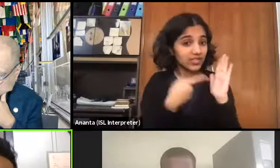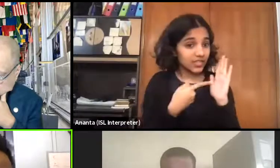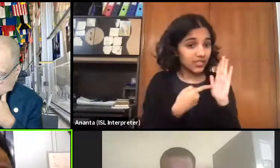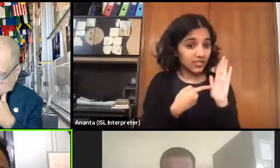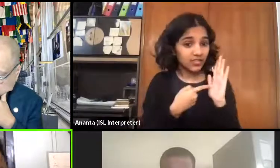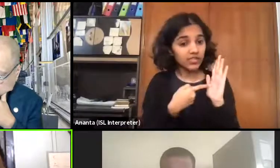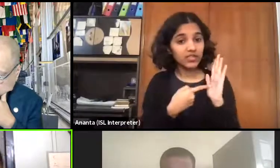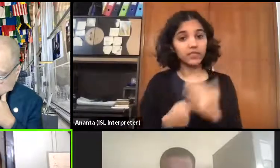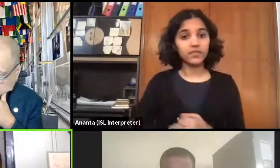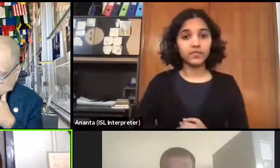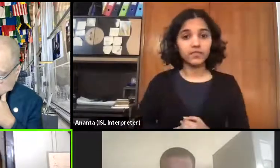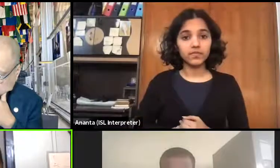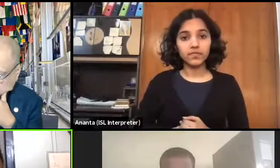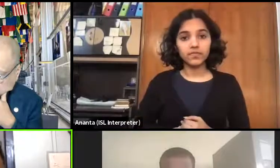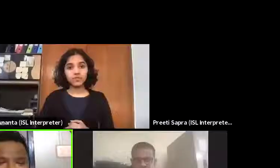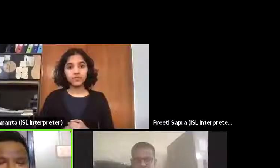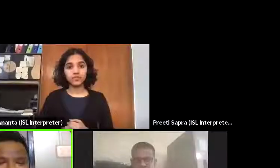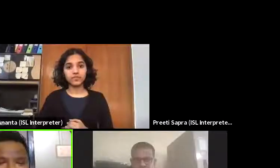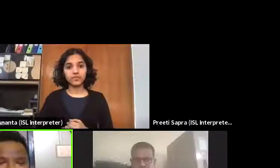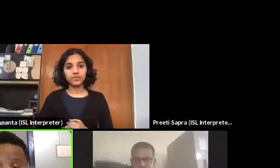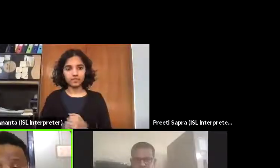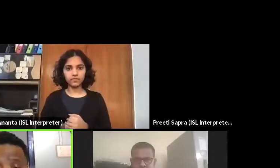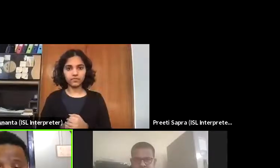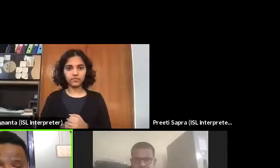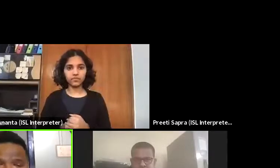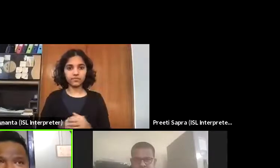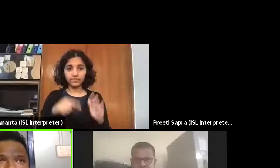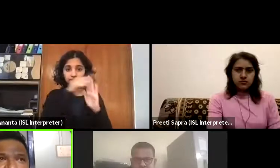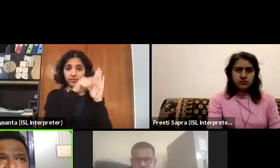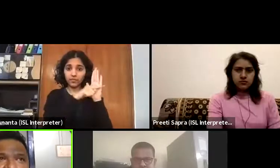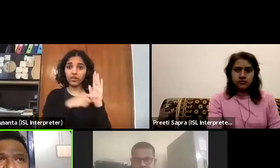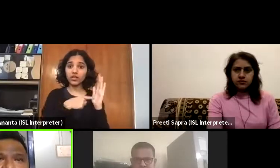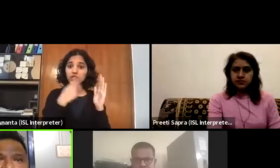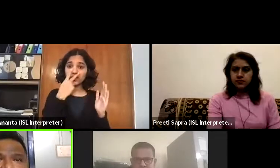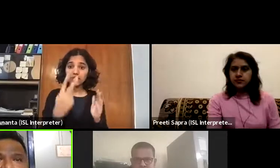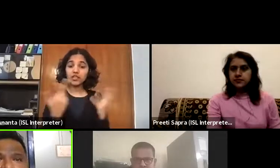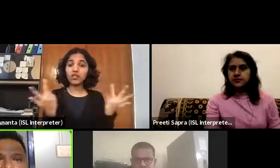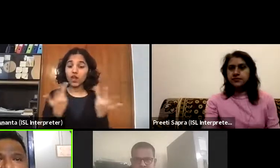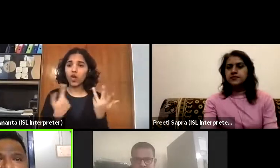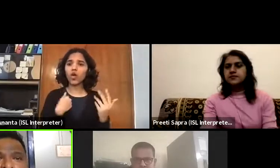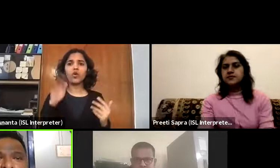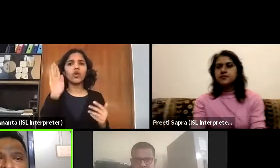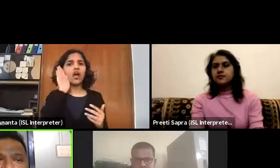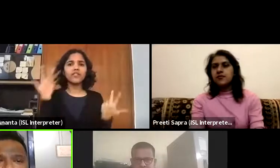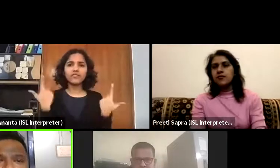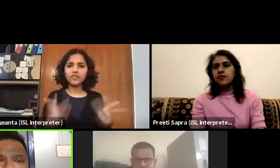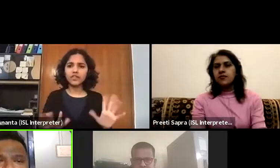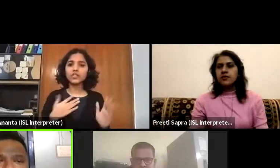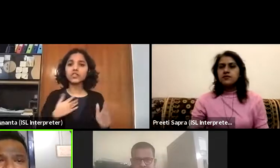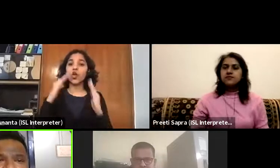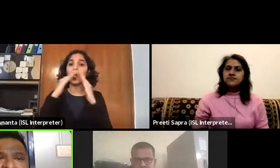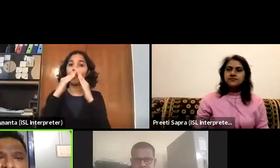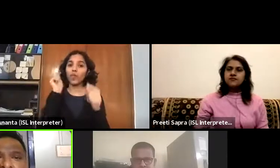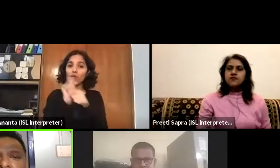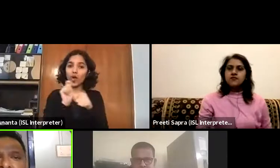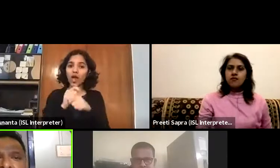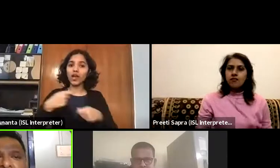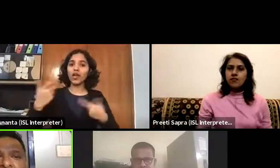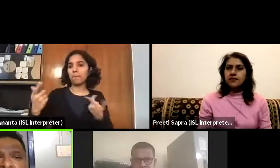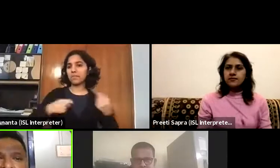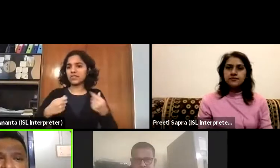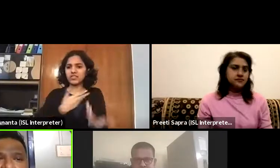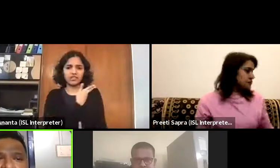it must be, heard it a million times now that the work from home business just